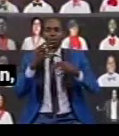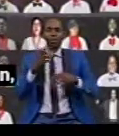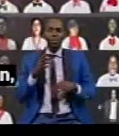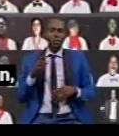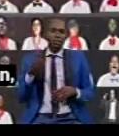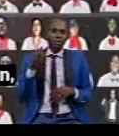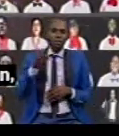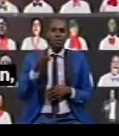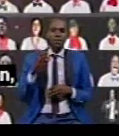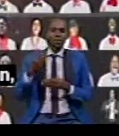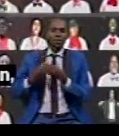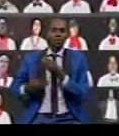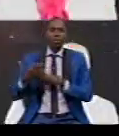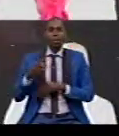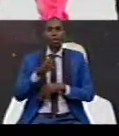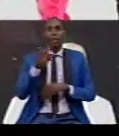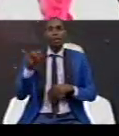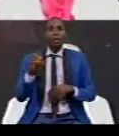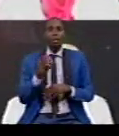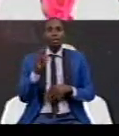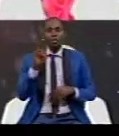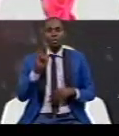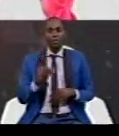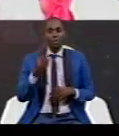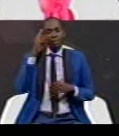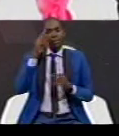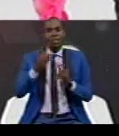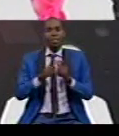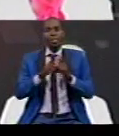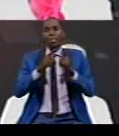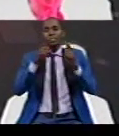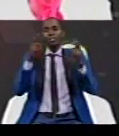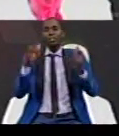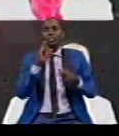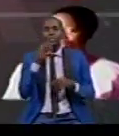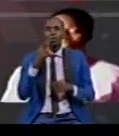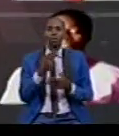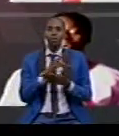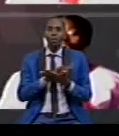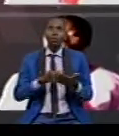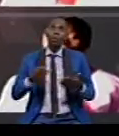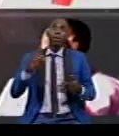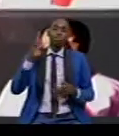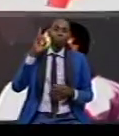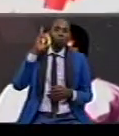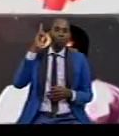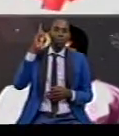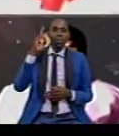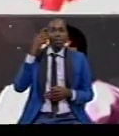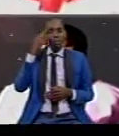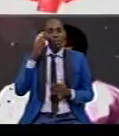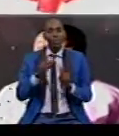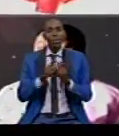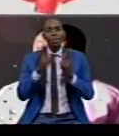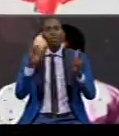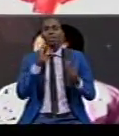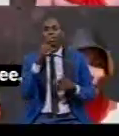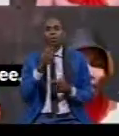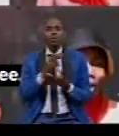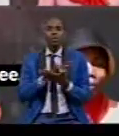a loving Savior. He forgives you. He sets you free. And because you